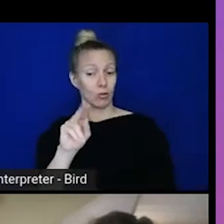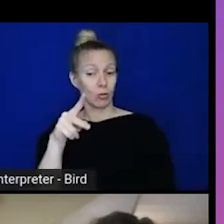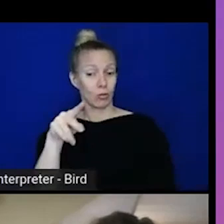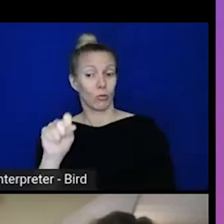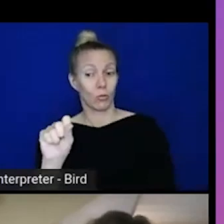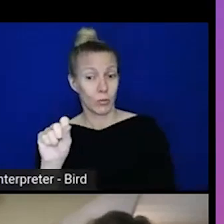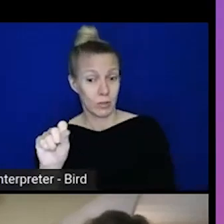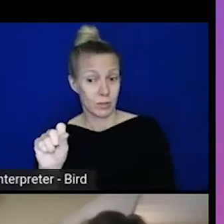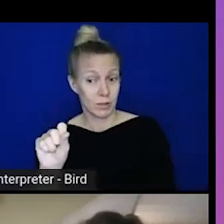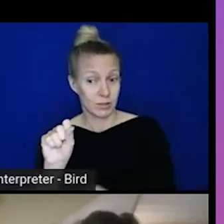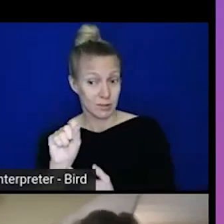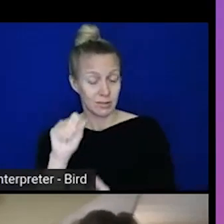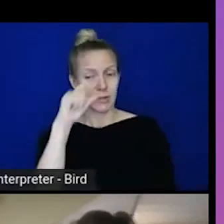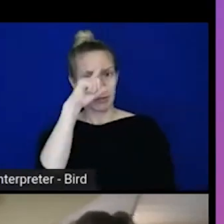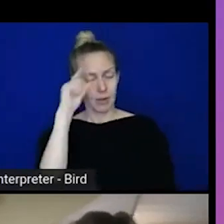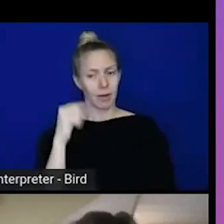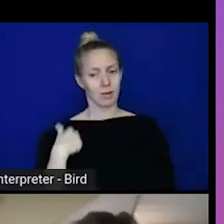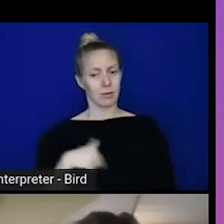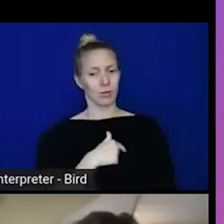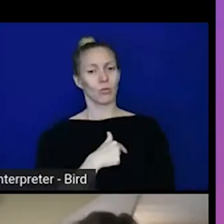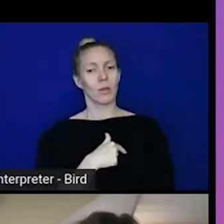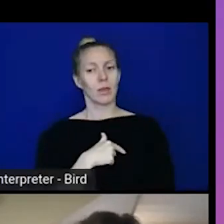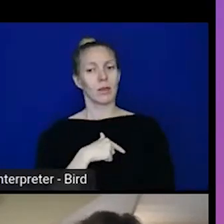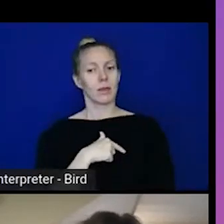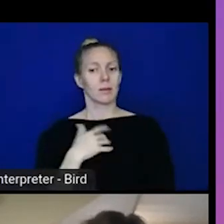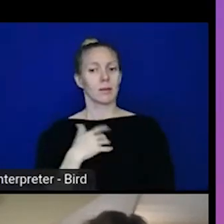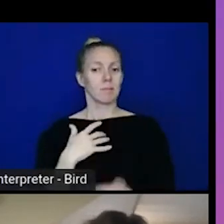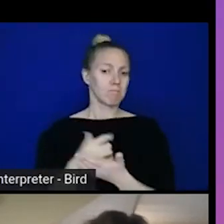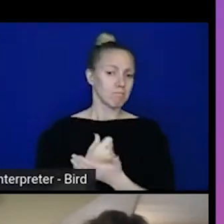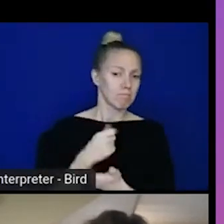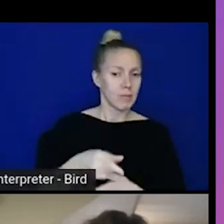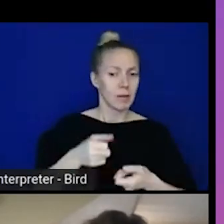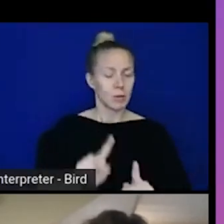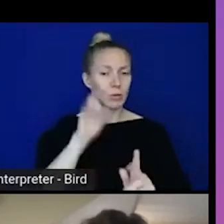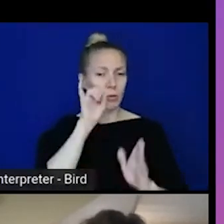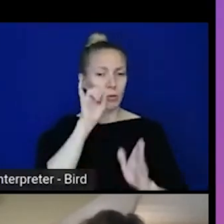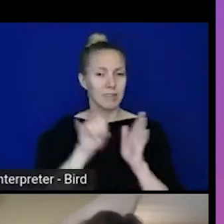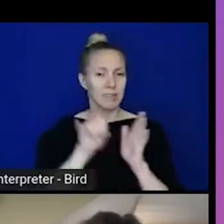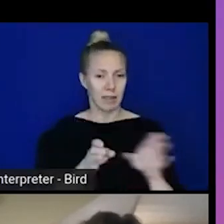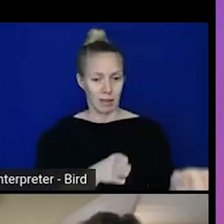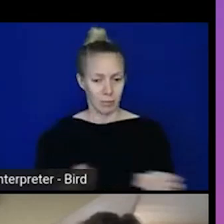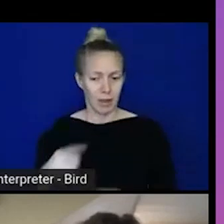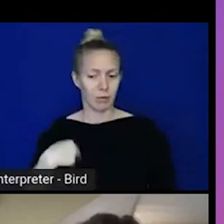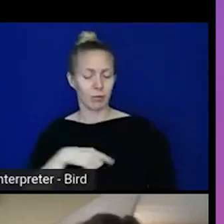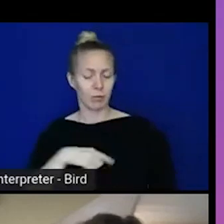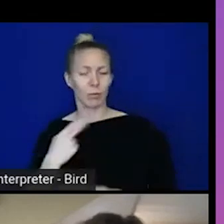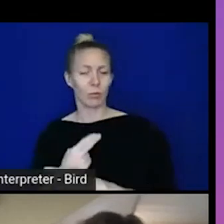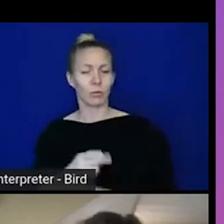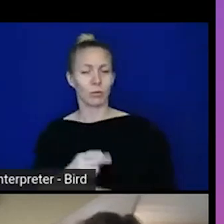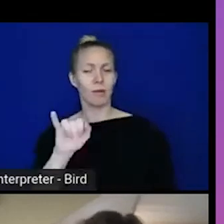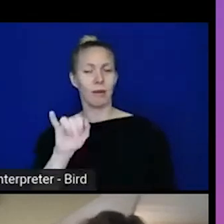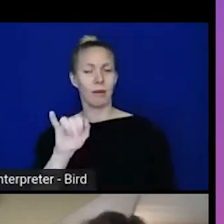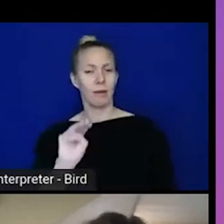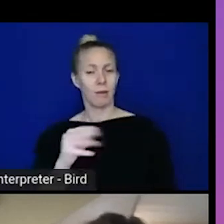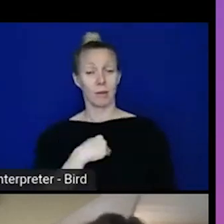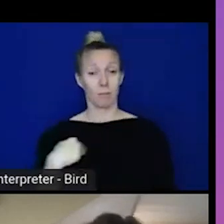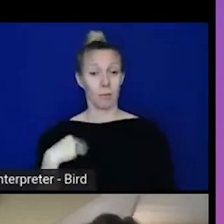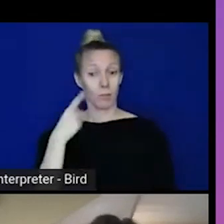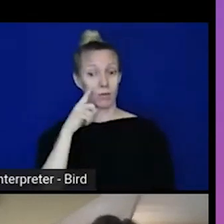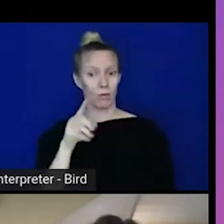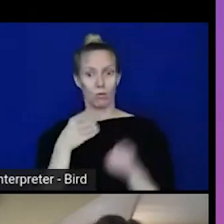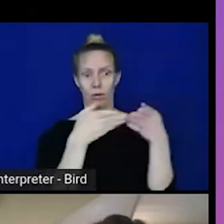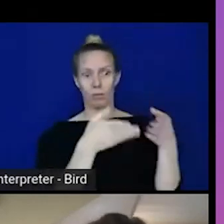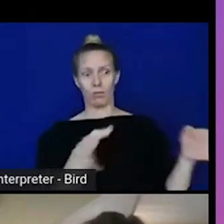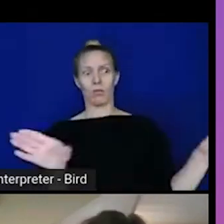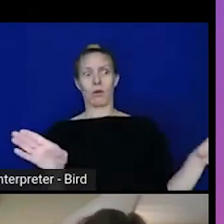opportunity to identify this pattern where we were using this IM member assignment for things which were broad, and took